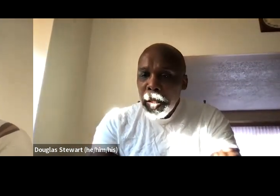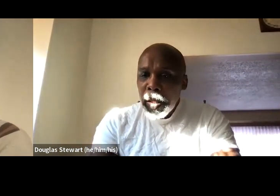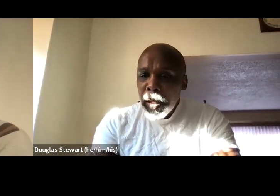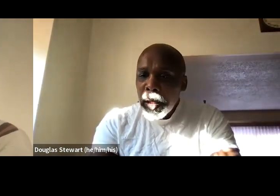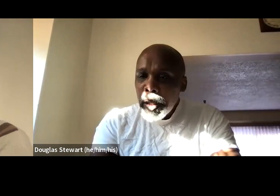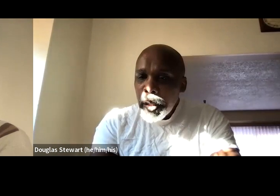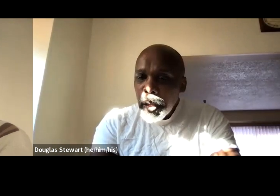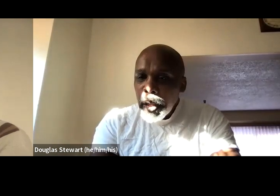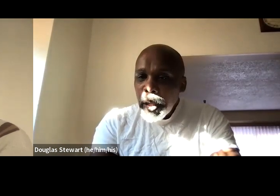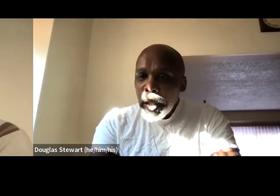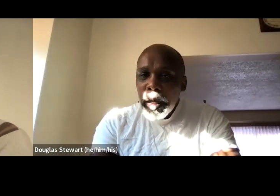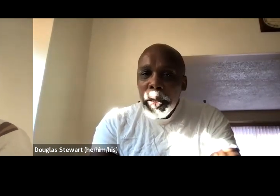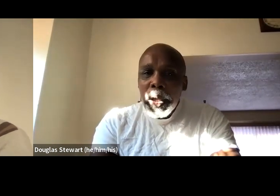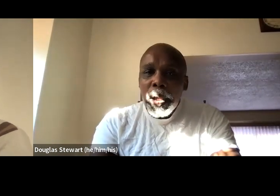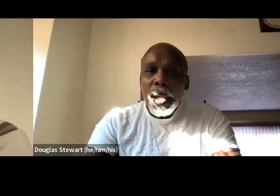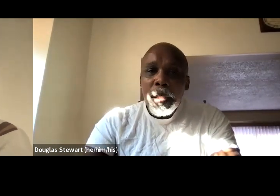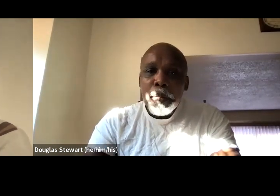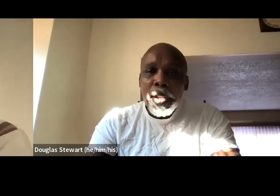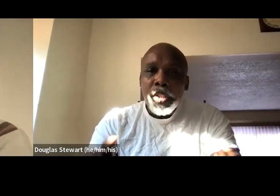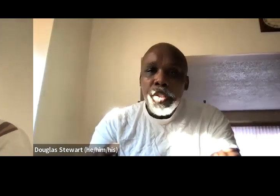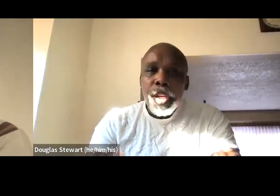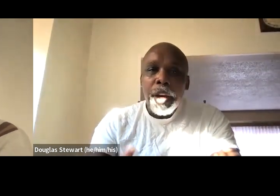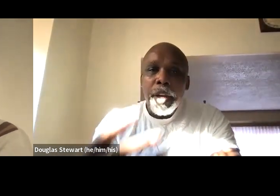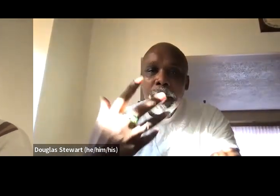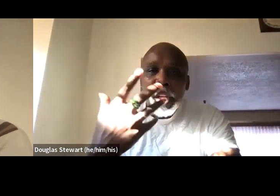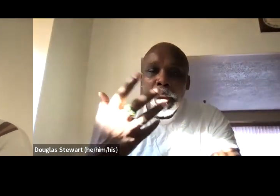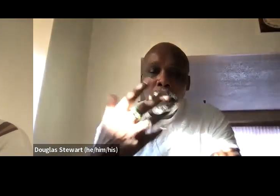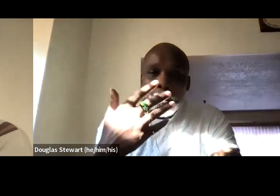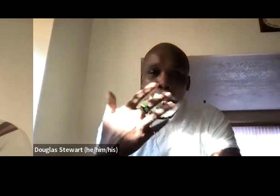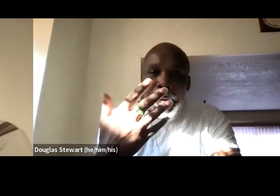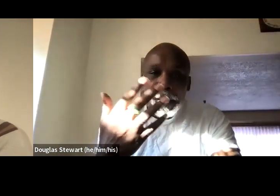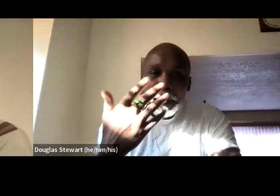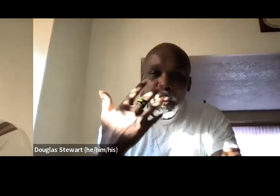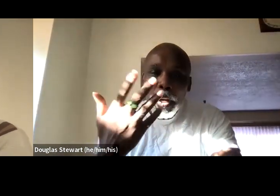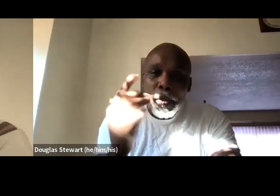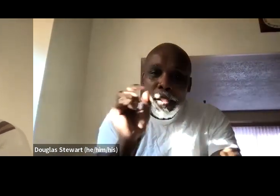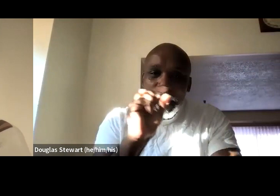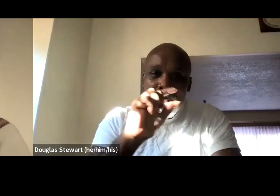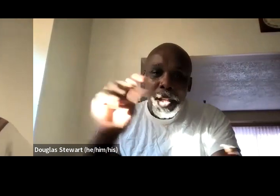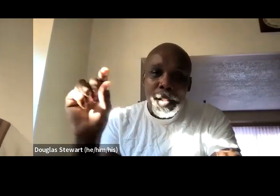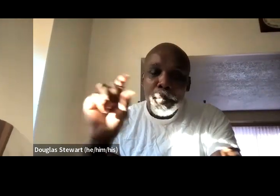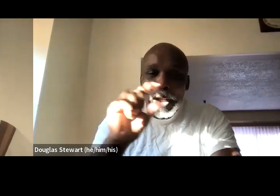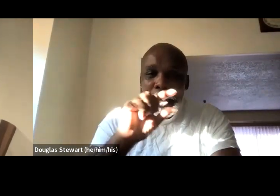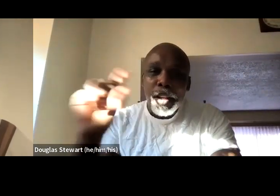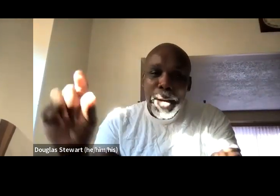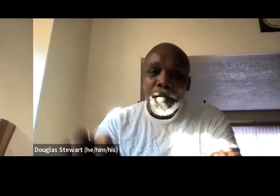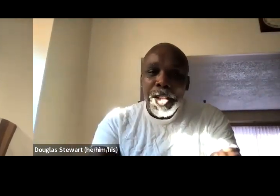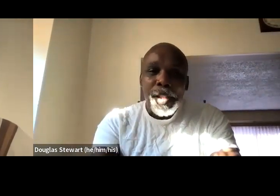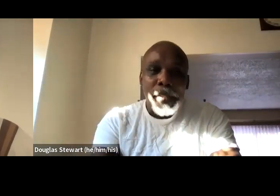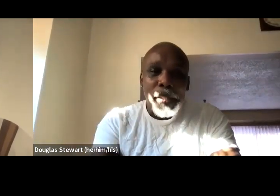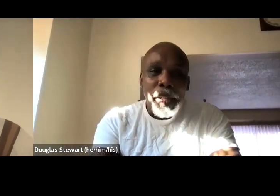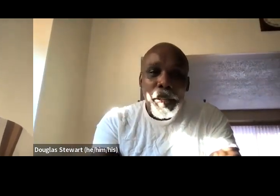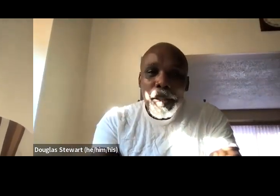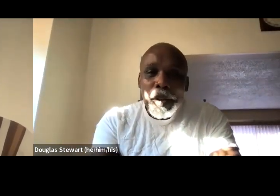Columbia. That's right. And the book that she's carrying, the title on that you can't see it. If you go close in, the book is titled